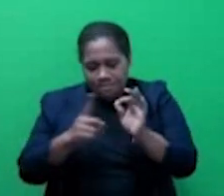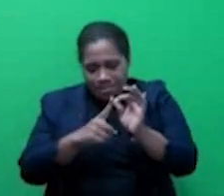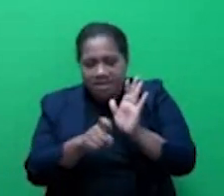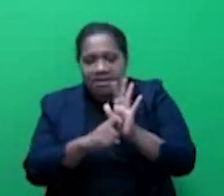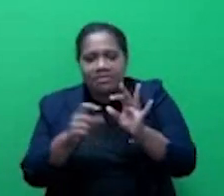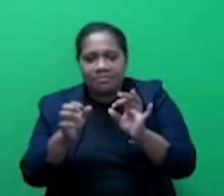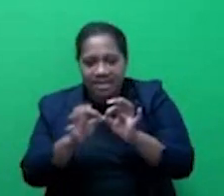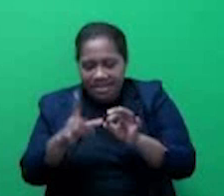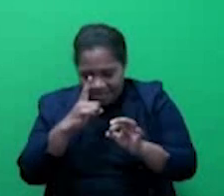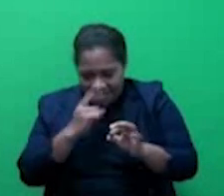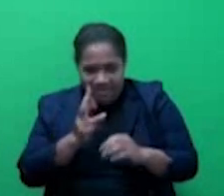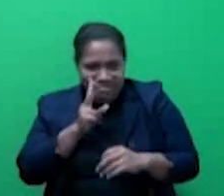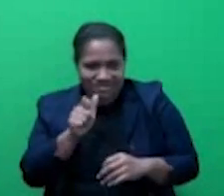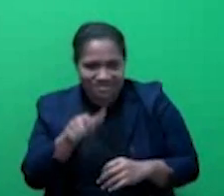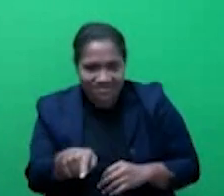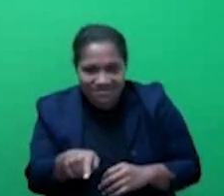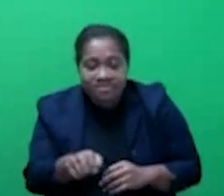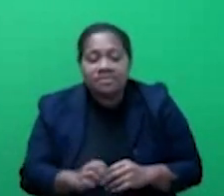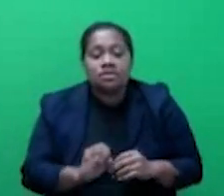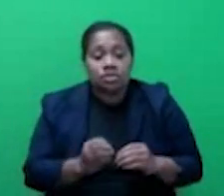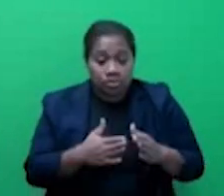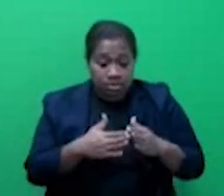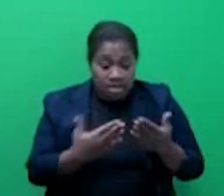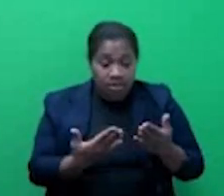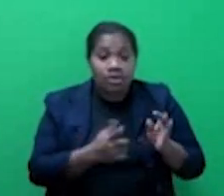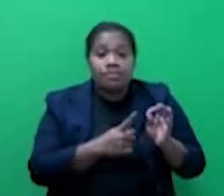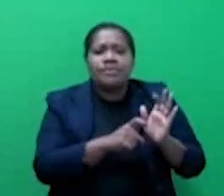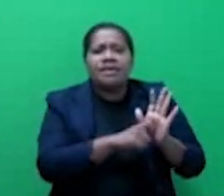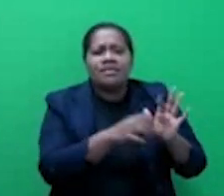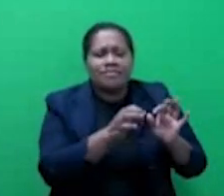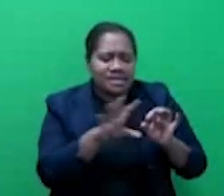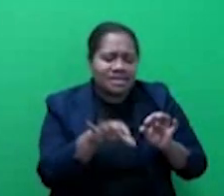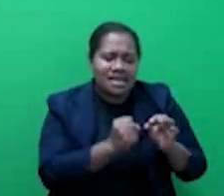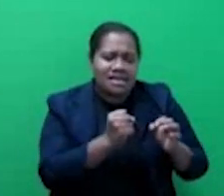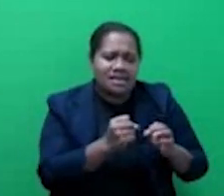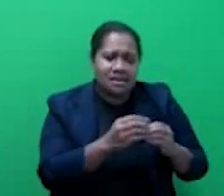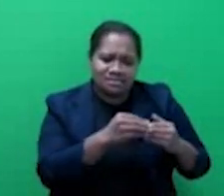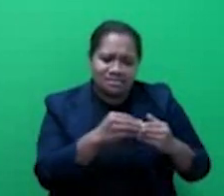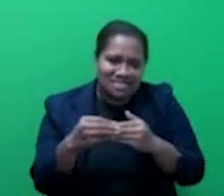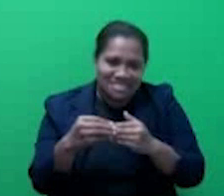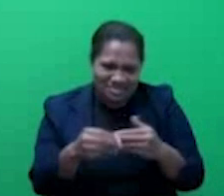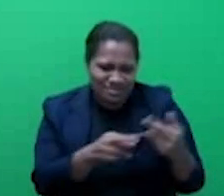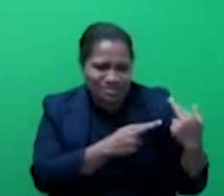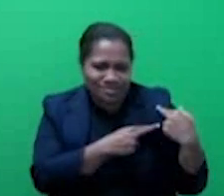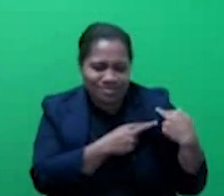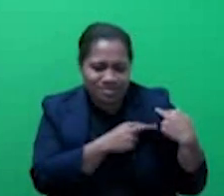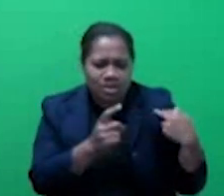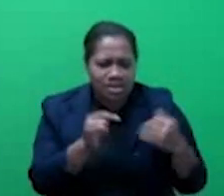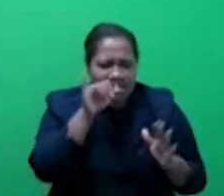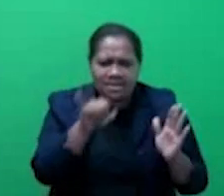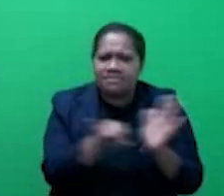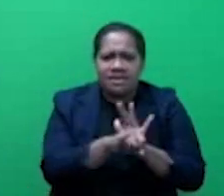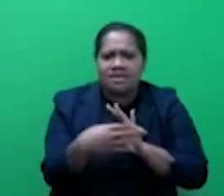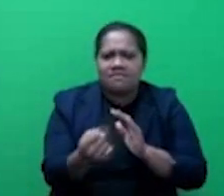Mr. Speaker, sir, the Ministry has also taken a lead role in identifying and introducing potential business partners with